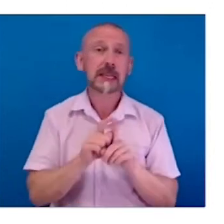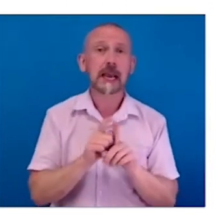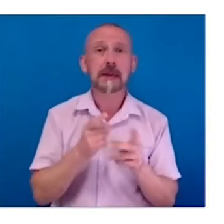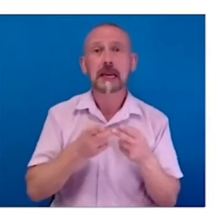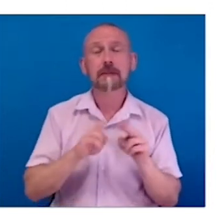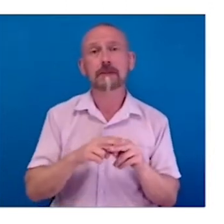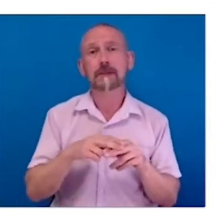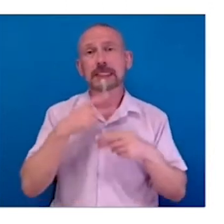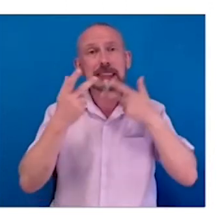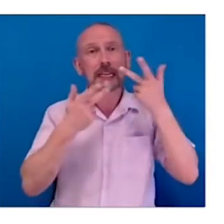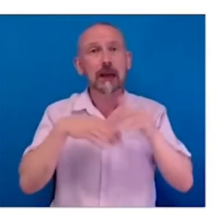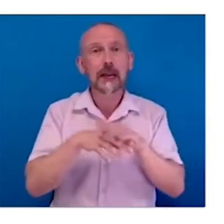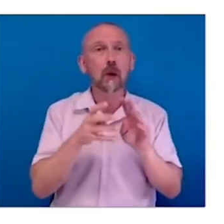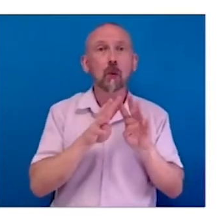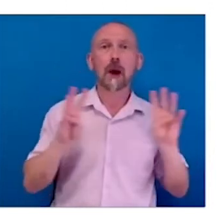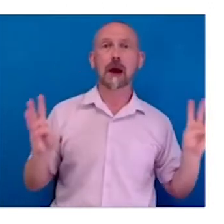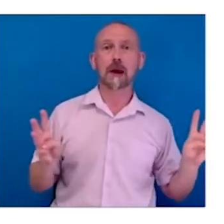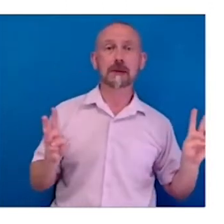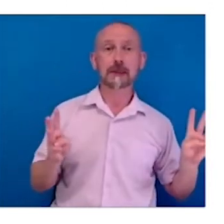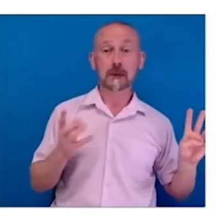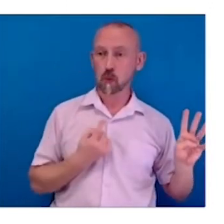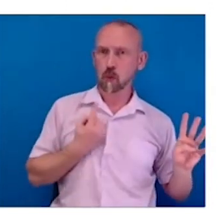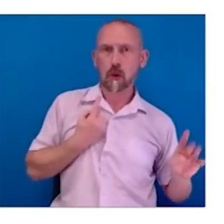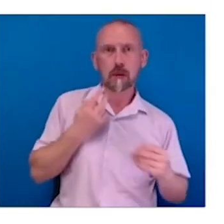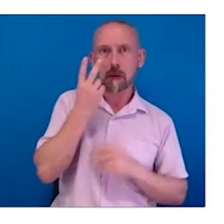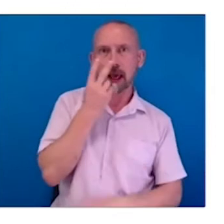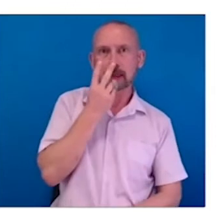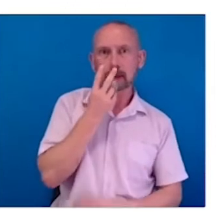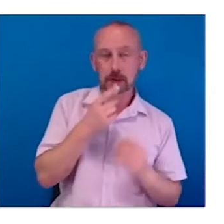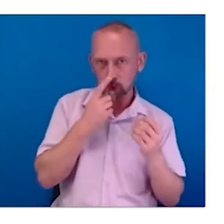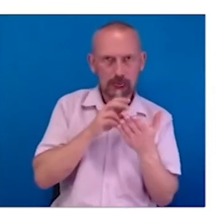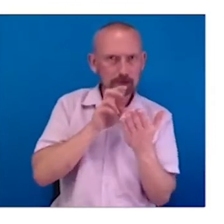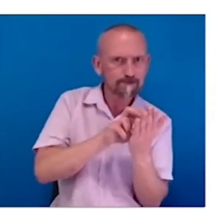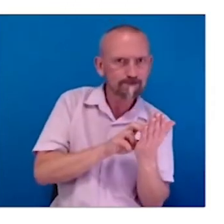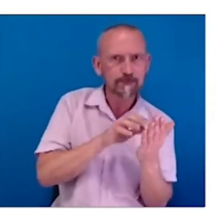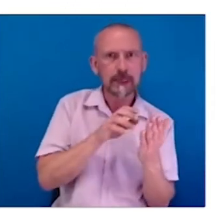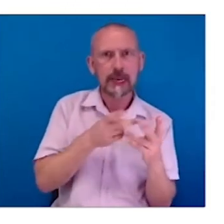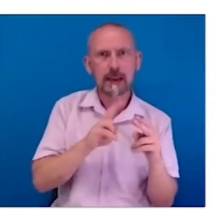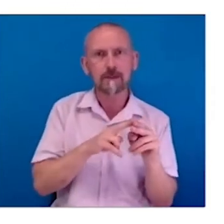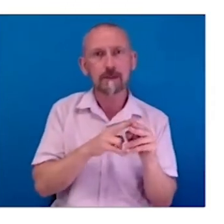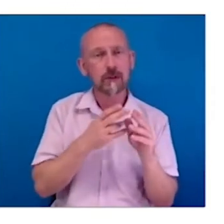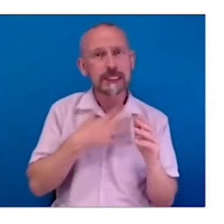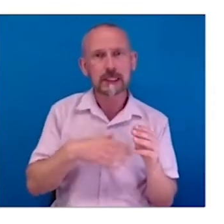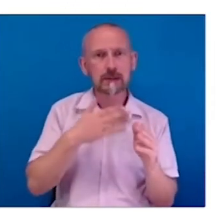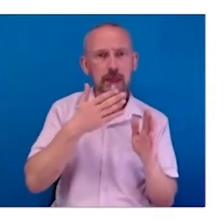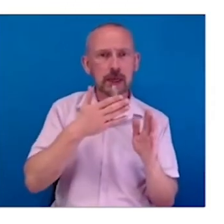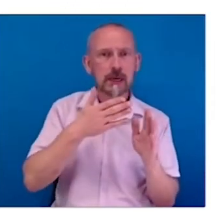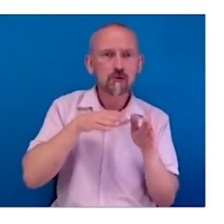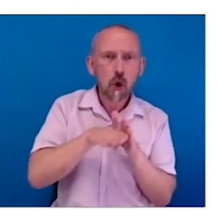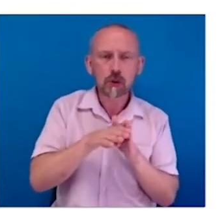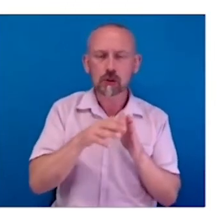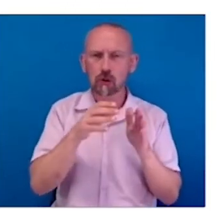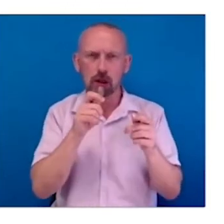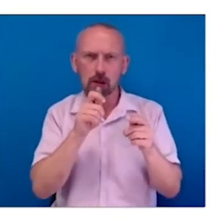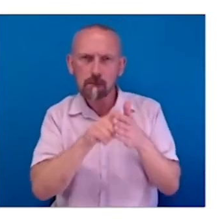rehearsal markings, if different from the Braille score, bar numbers, if that would be helpful, and other practice